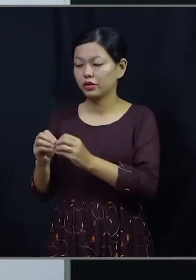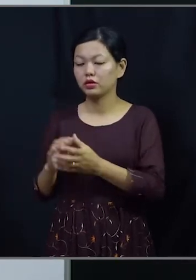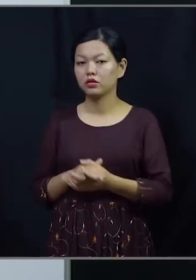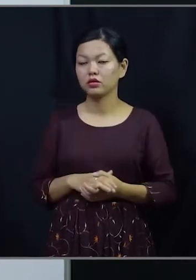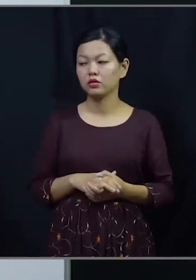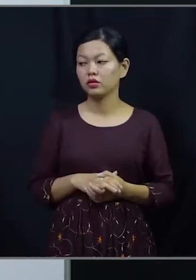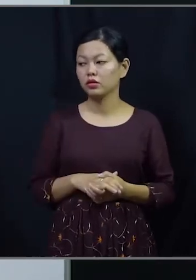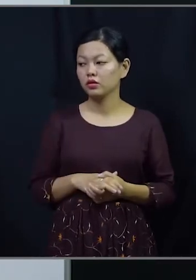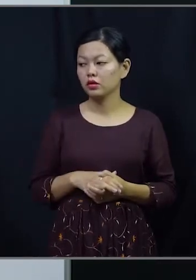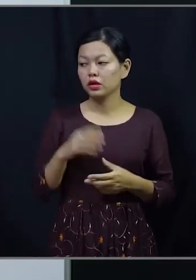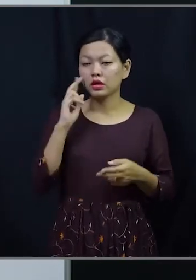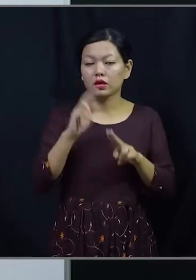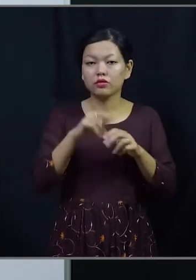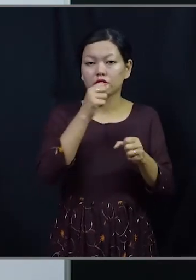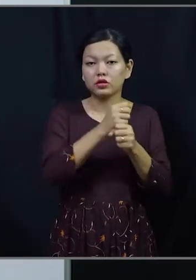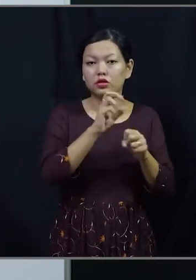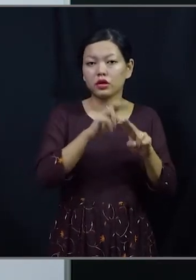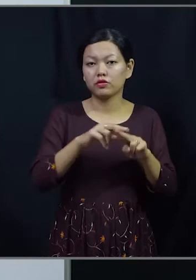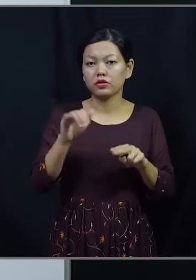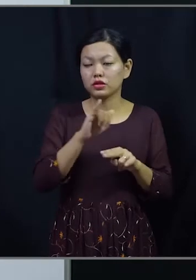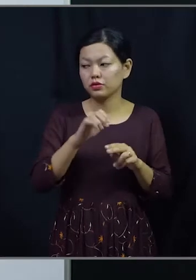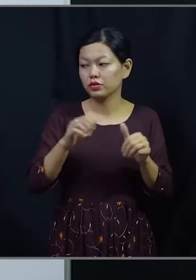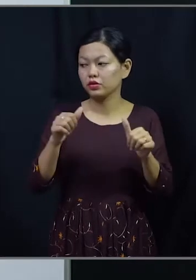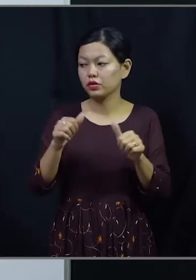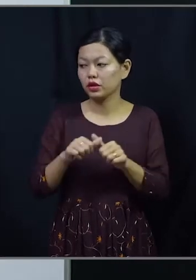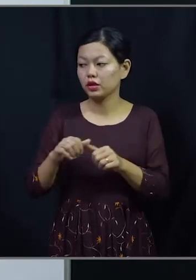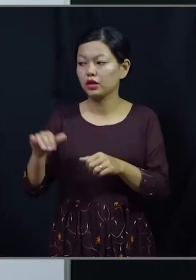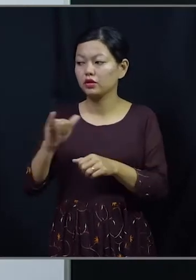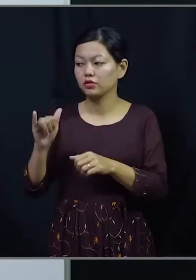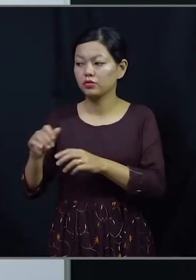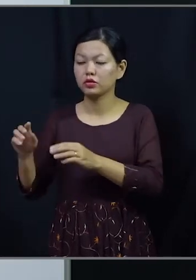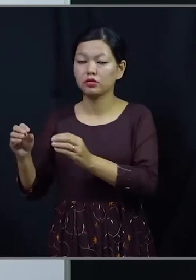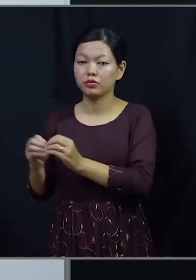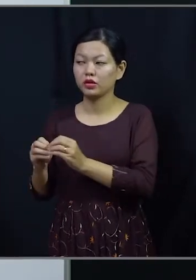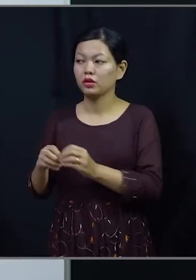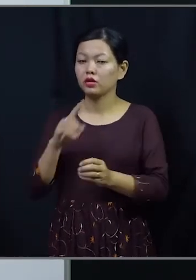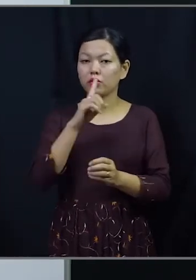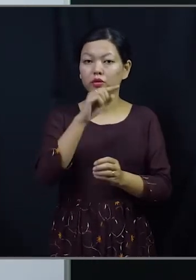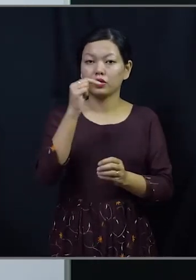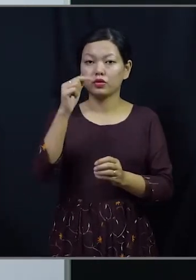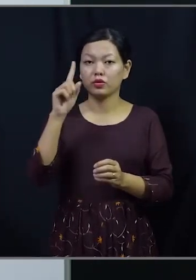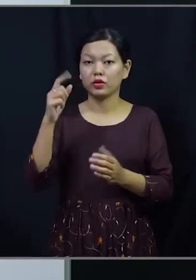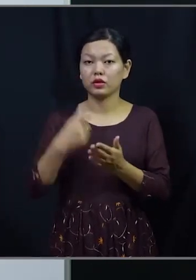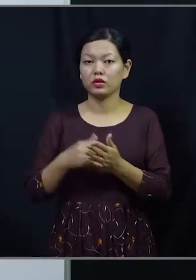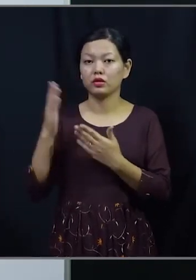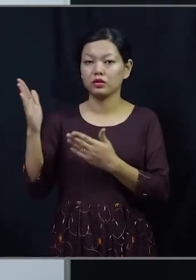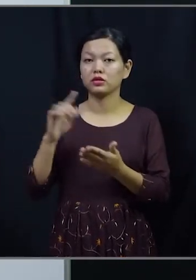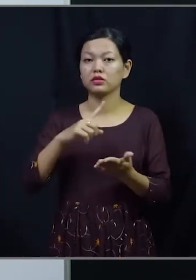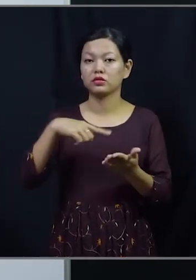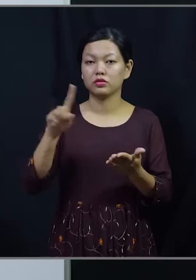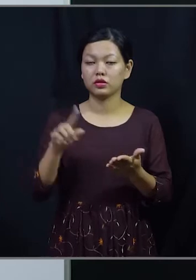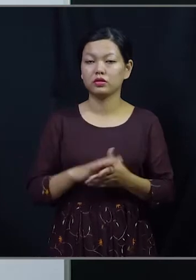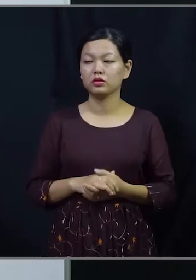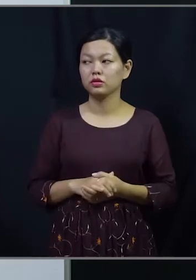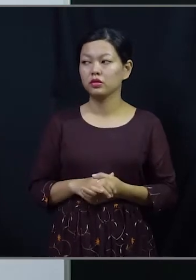is equal to IA and FOG is IB, then F will be 1 to 1 and onto. This is if and one if condition.